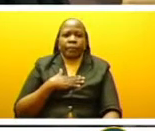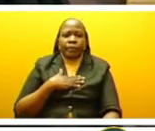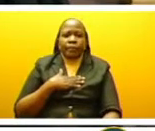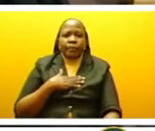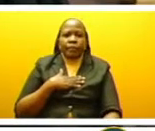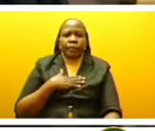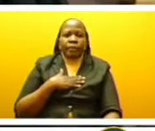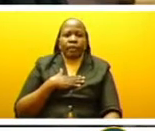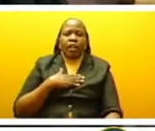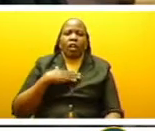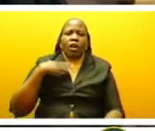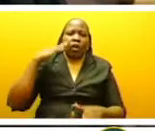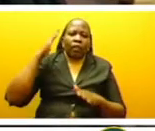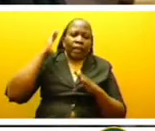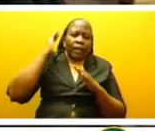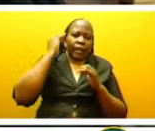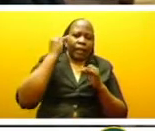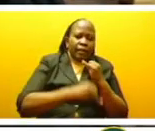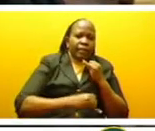on the last question,